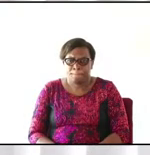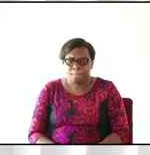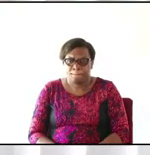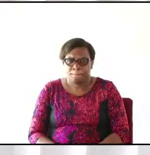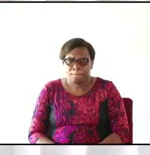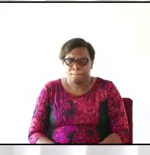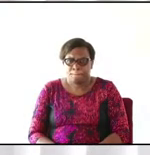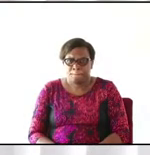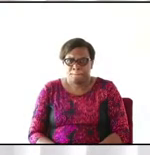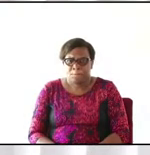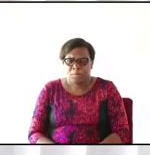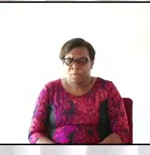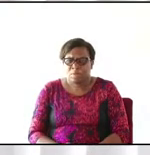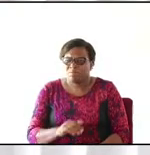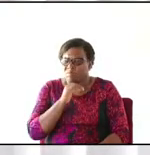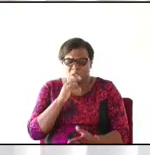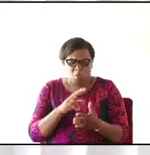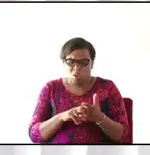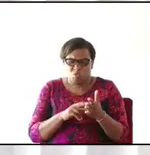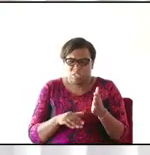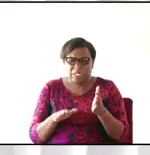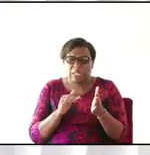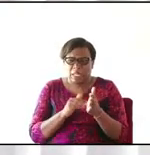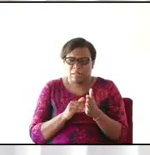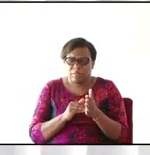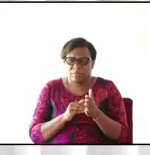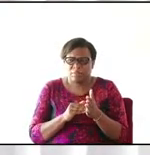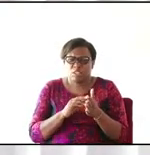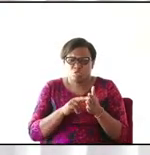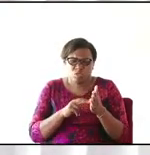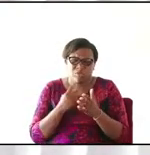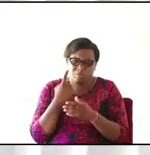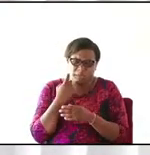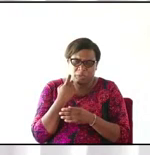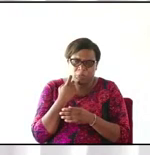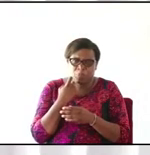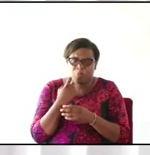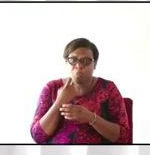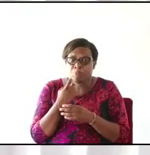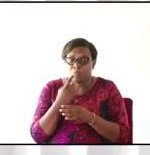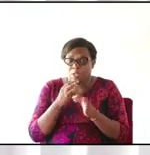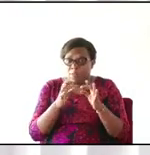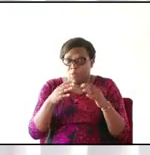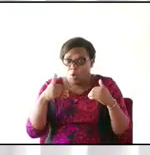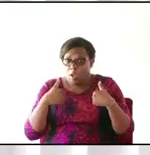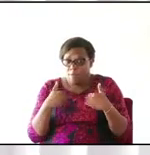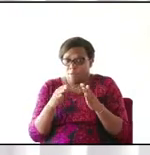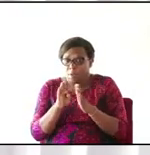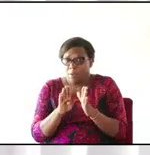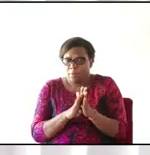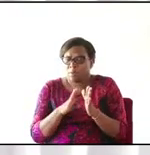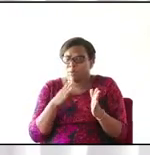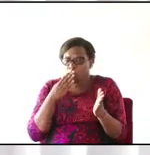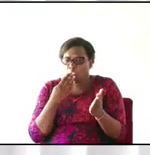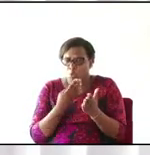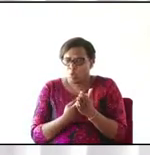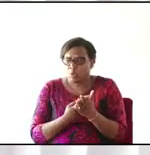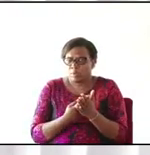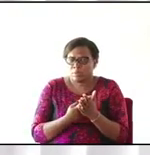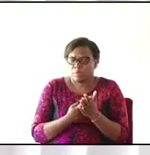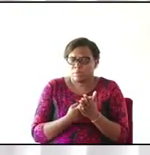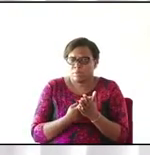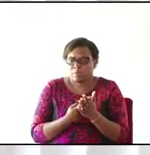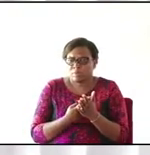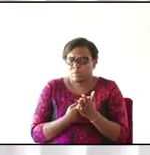not read it again. However, if you have your Bibles, it would be good to